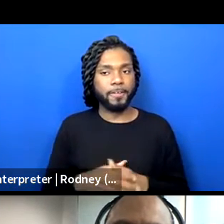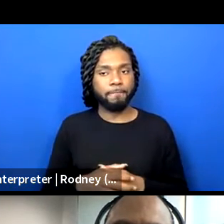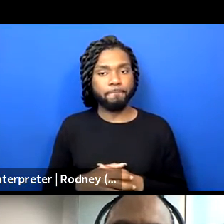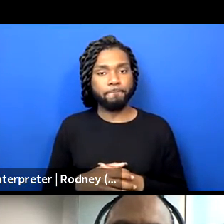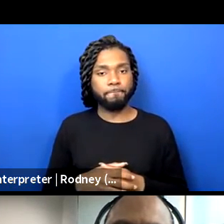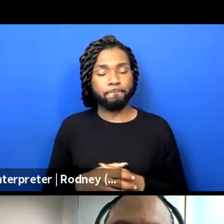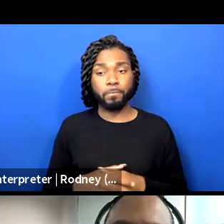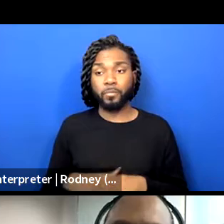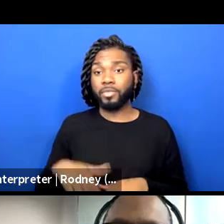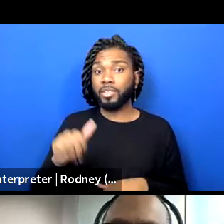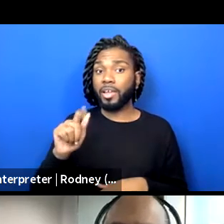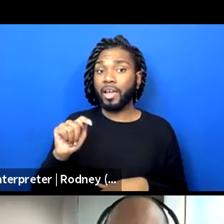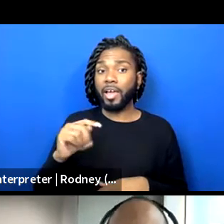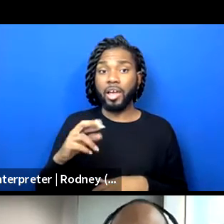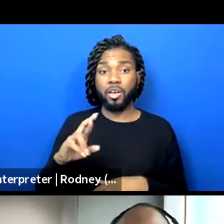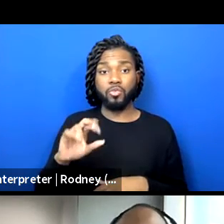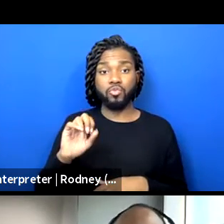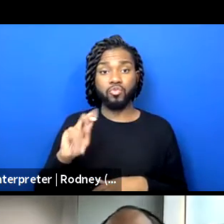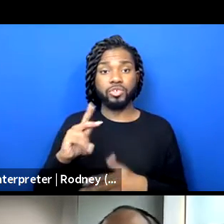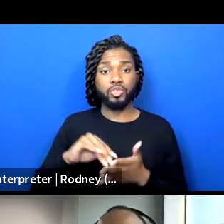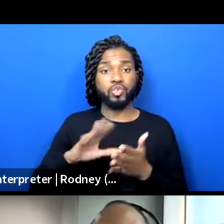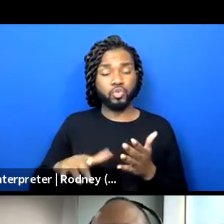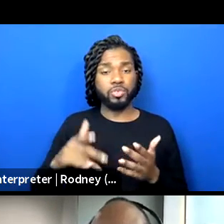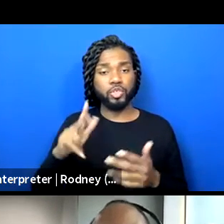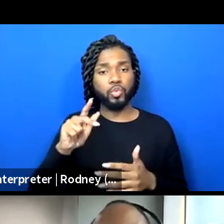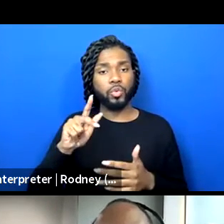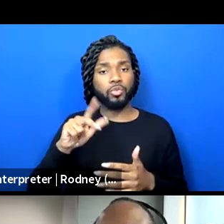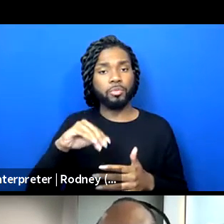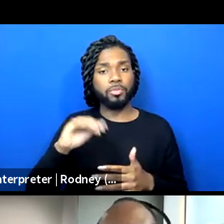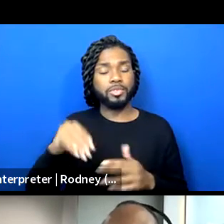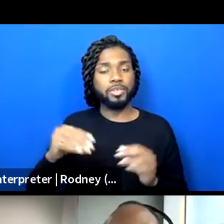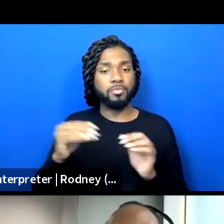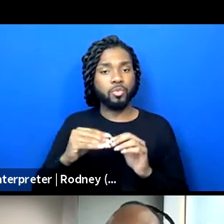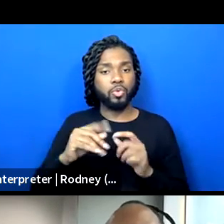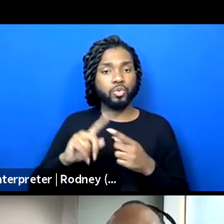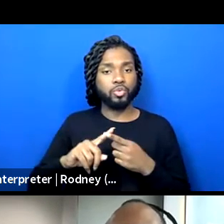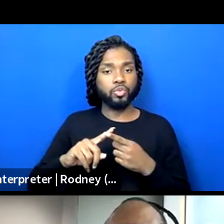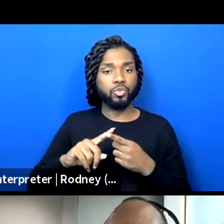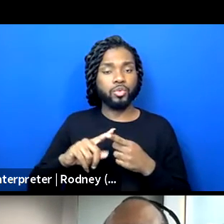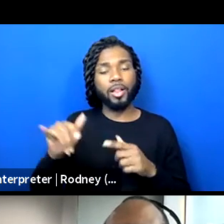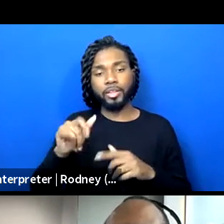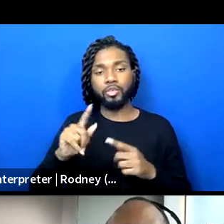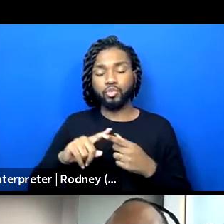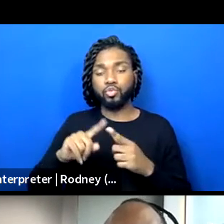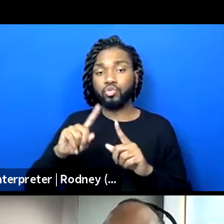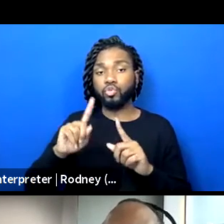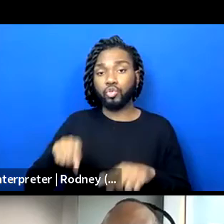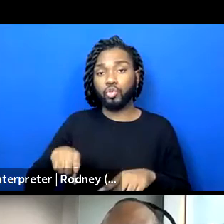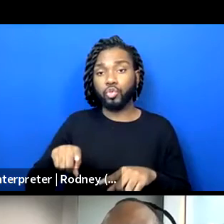At-risk students are 23% more likely to attend college arts,